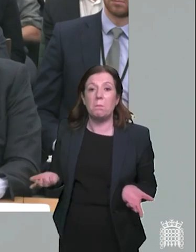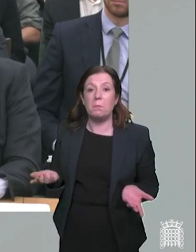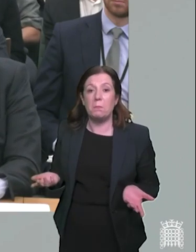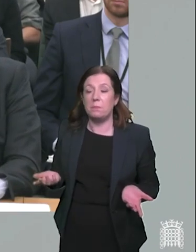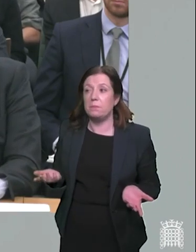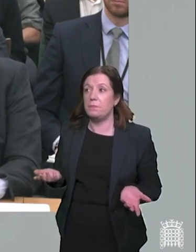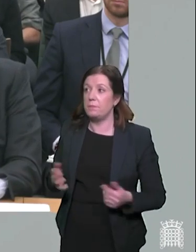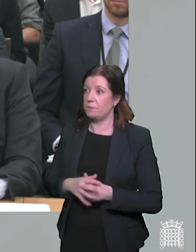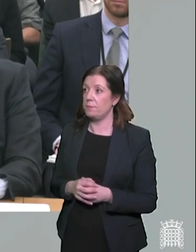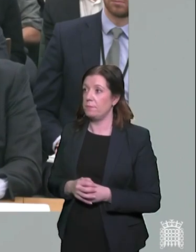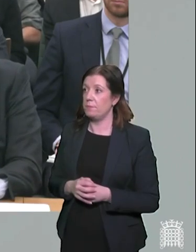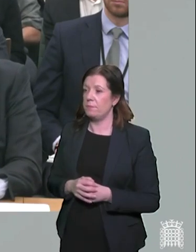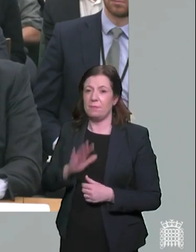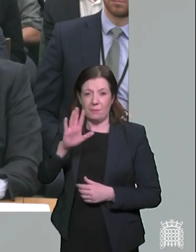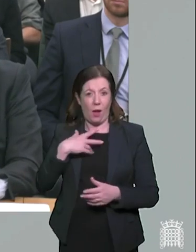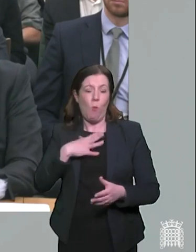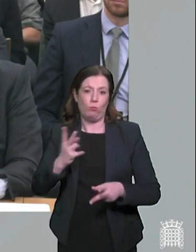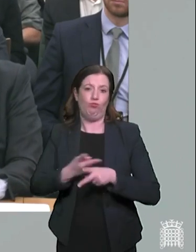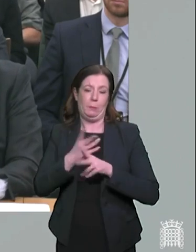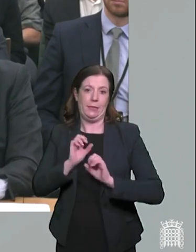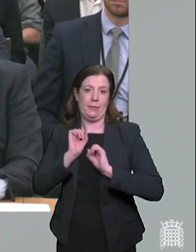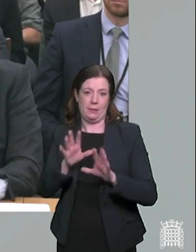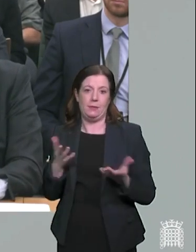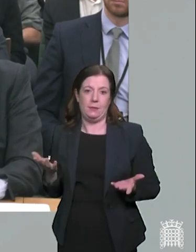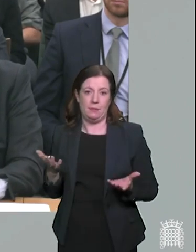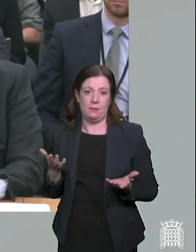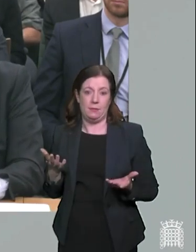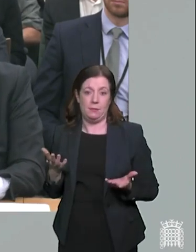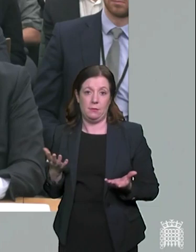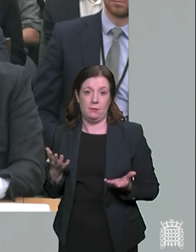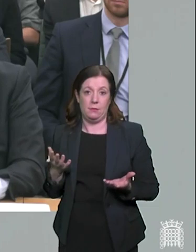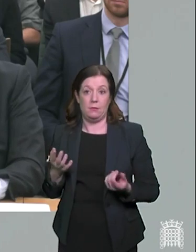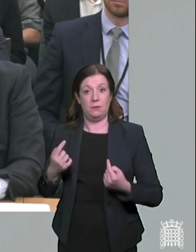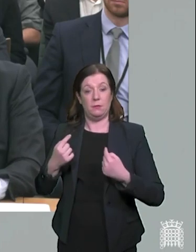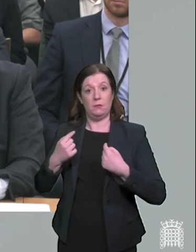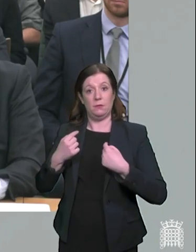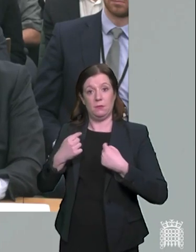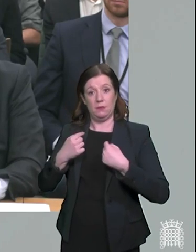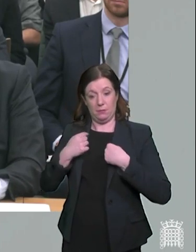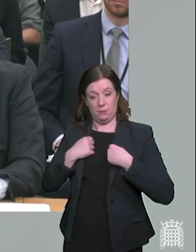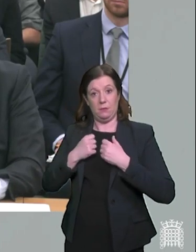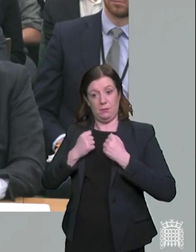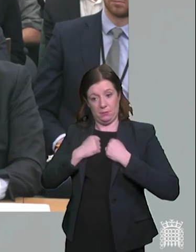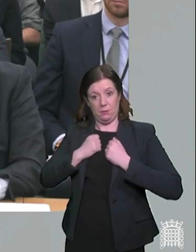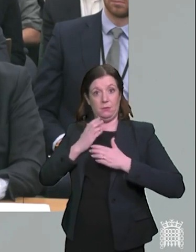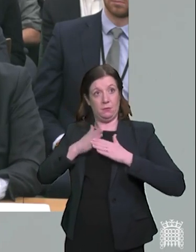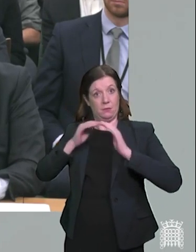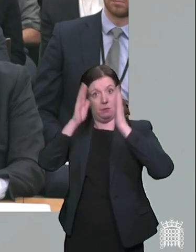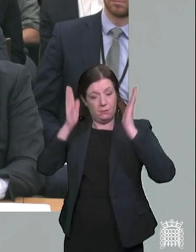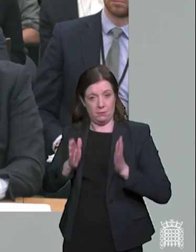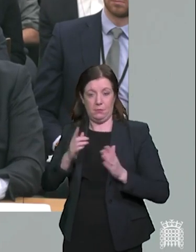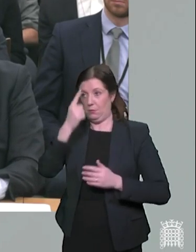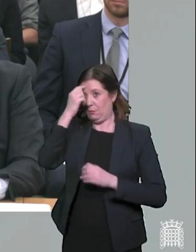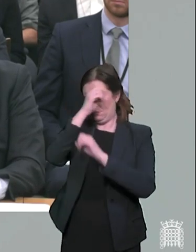just can I repeat this point? This is what everybody understood, I believe, in number 10. It's for a